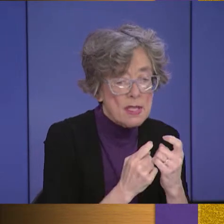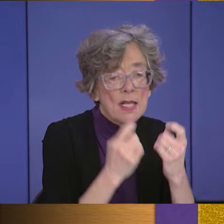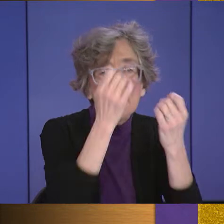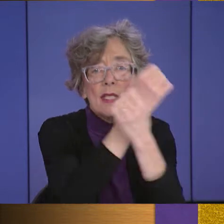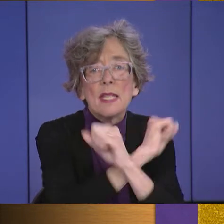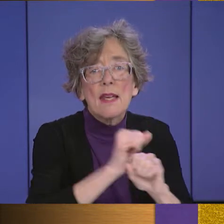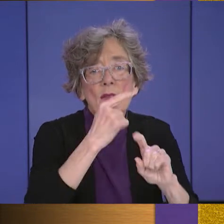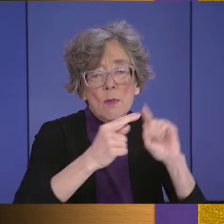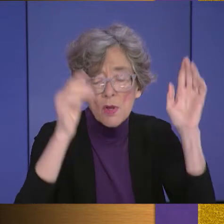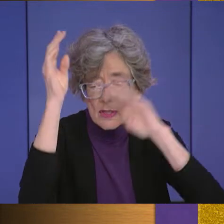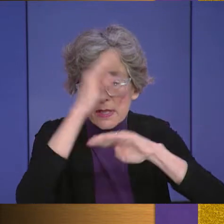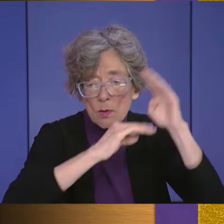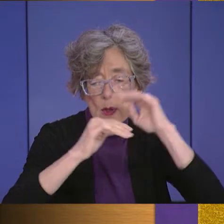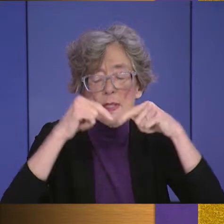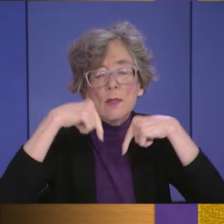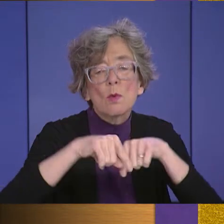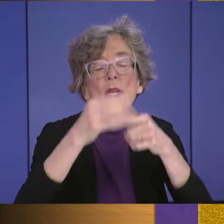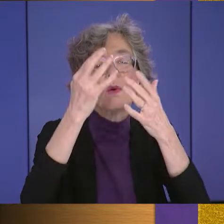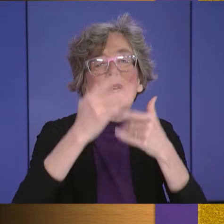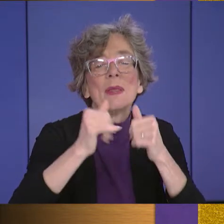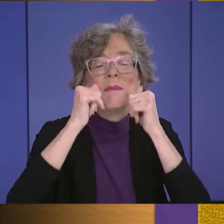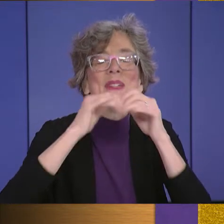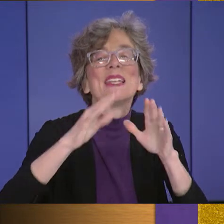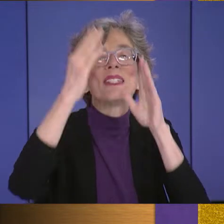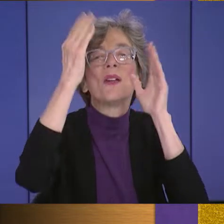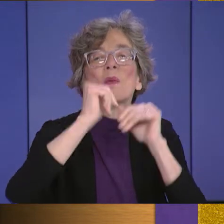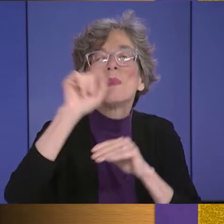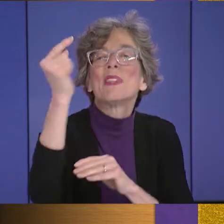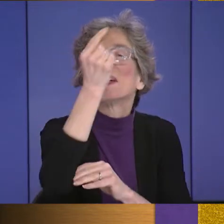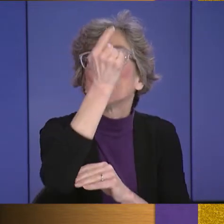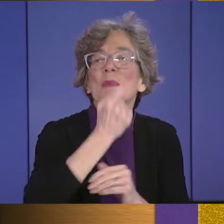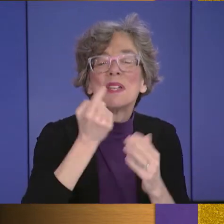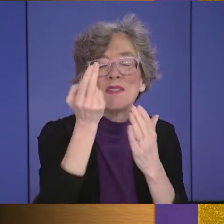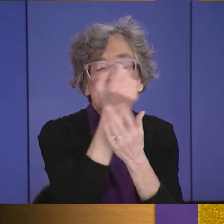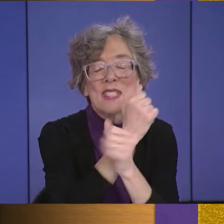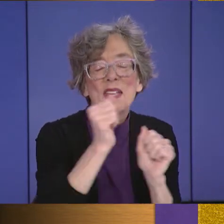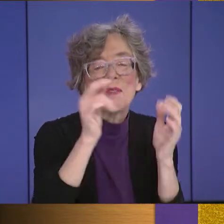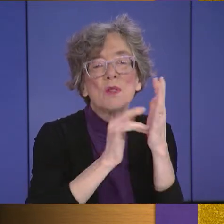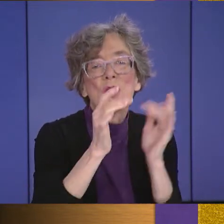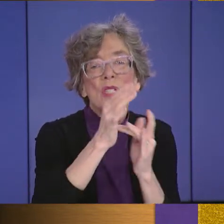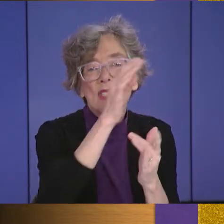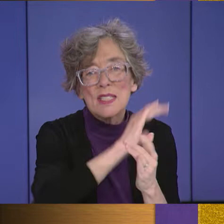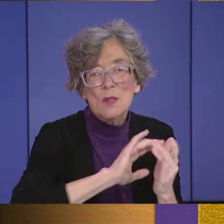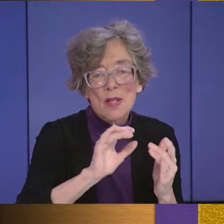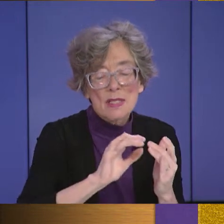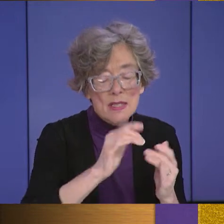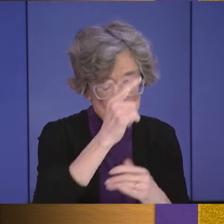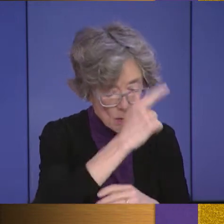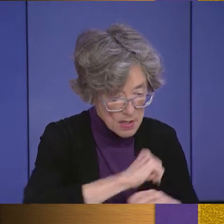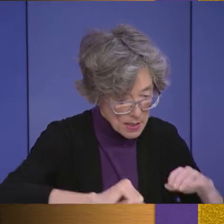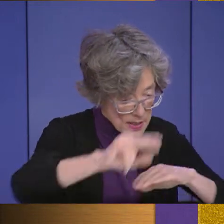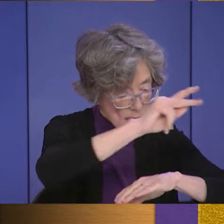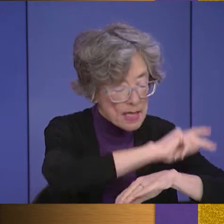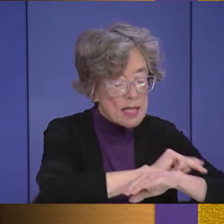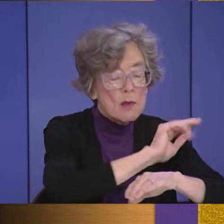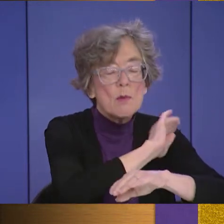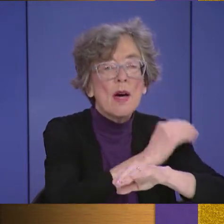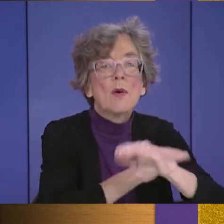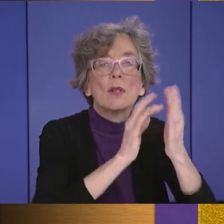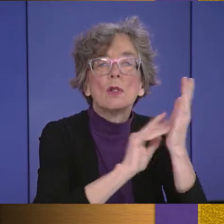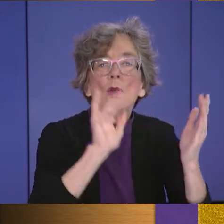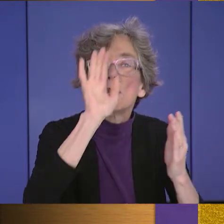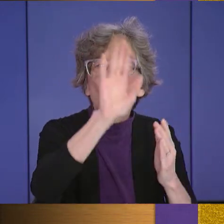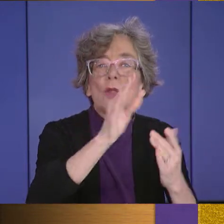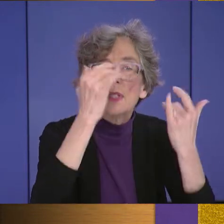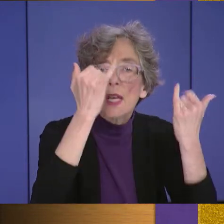and safe from all distress as we await the blessed hope and the coming of our Savior, Jesus Christ. For the kingdom, the power, and the glory